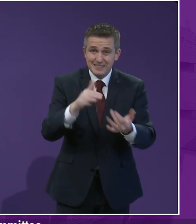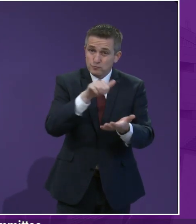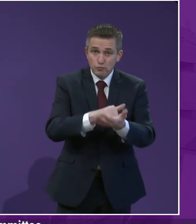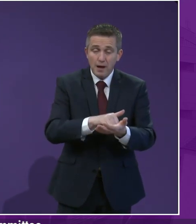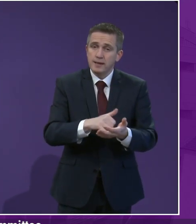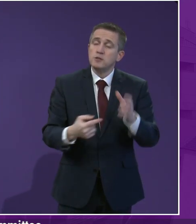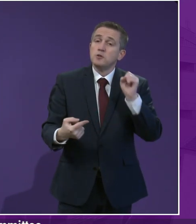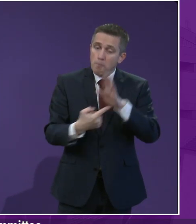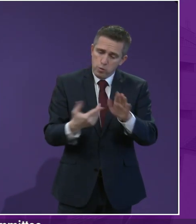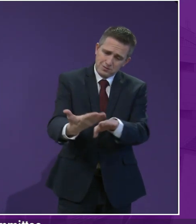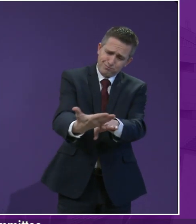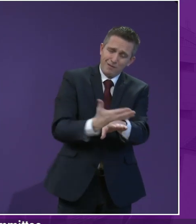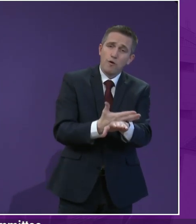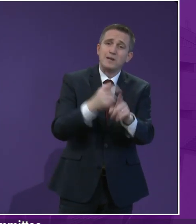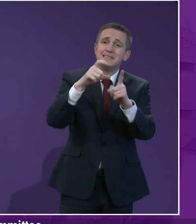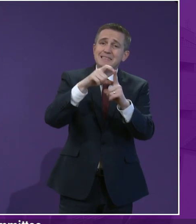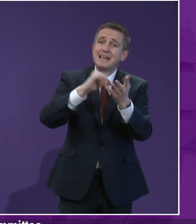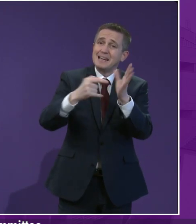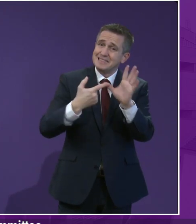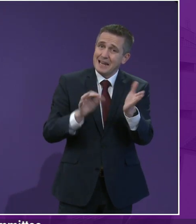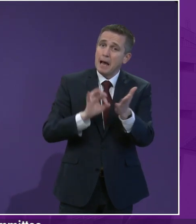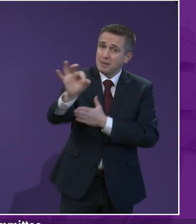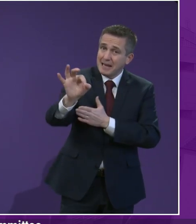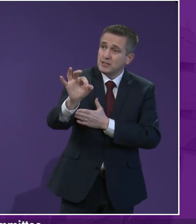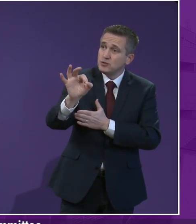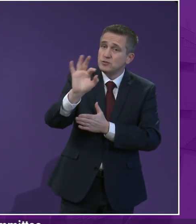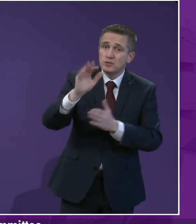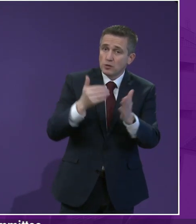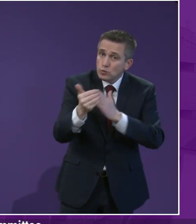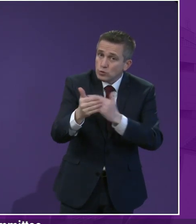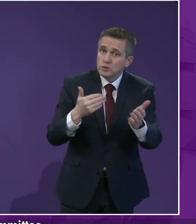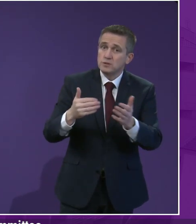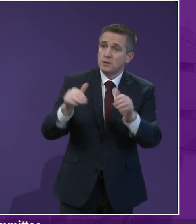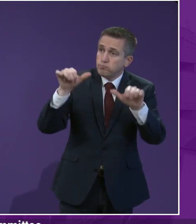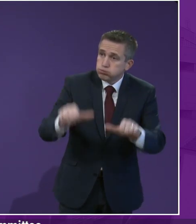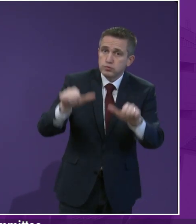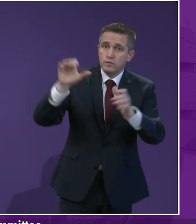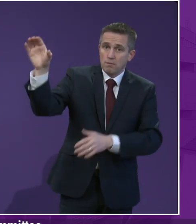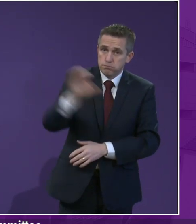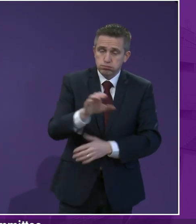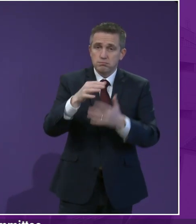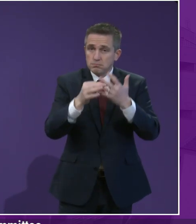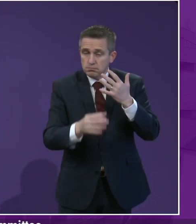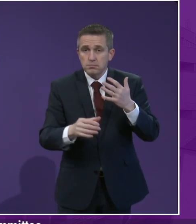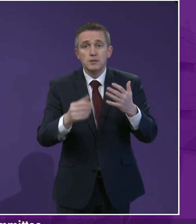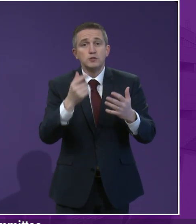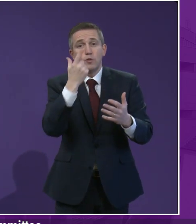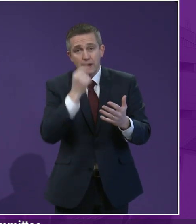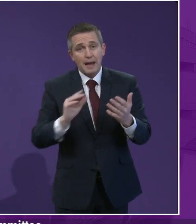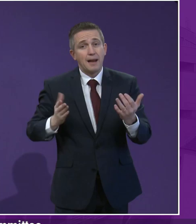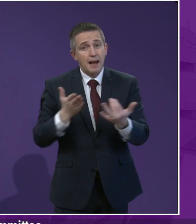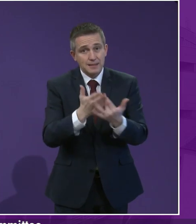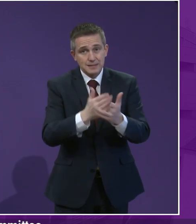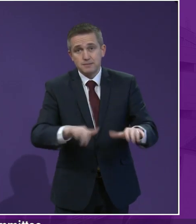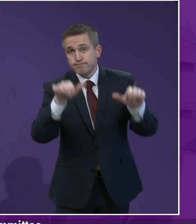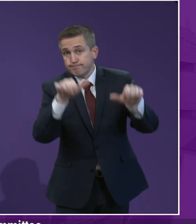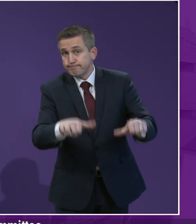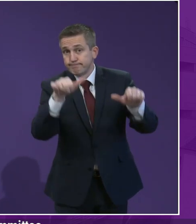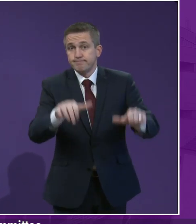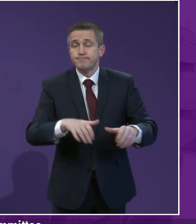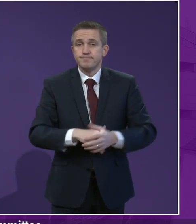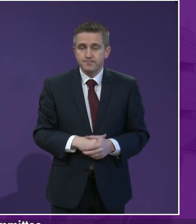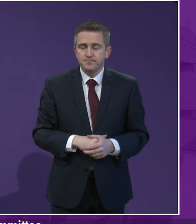place, it can be very difficult to convince students that it will get better, you know, that you need to kind of stick it out. And so I think there needs to be